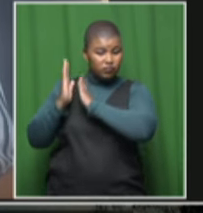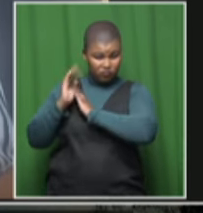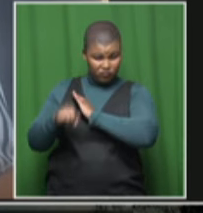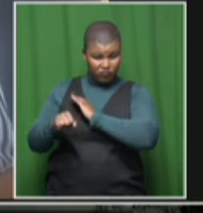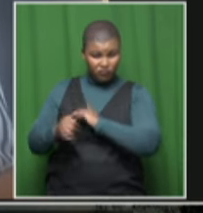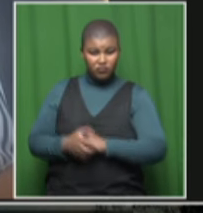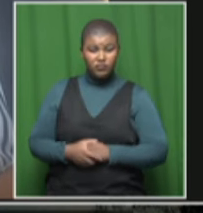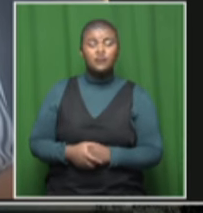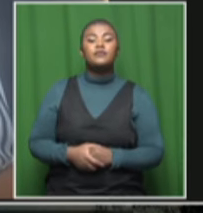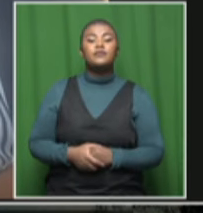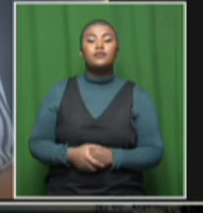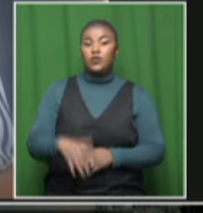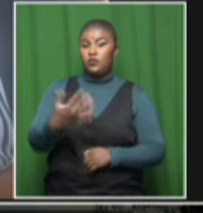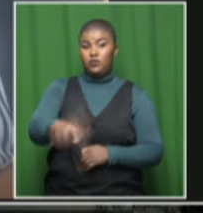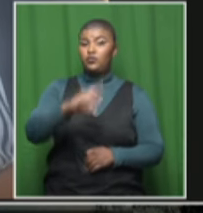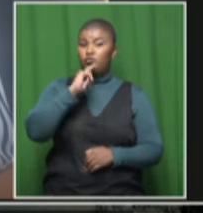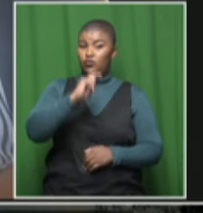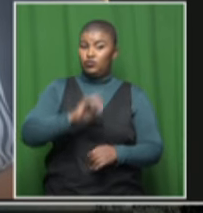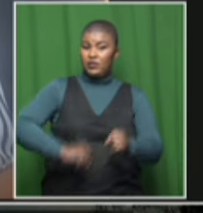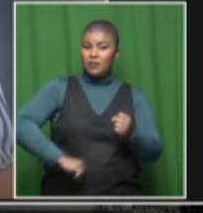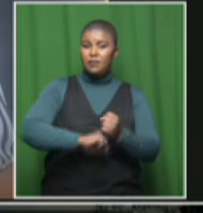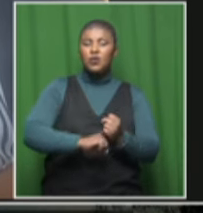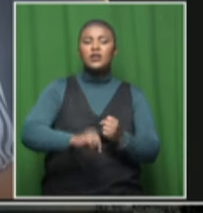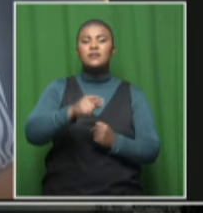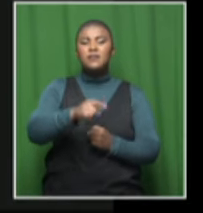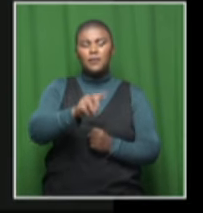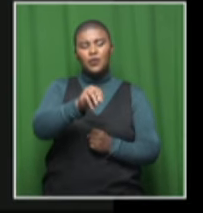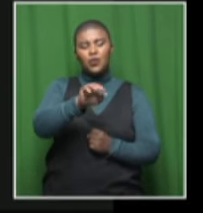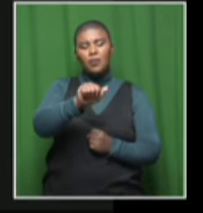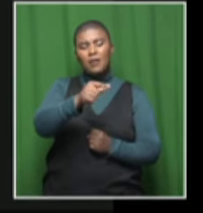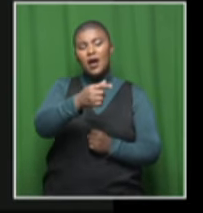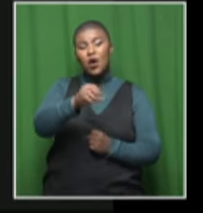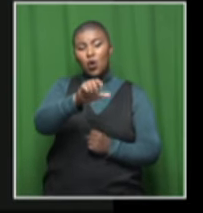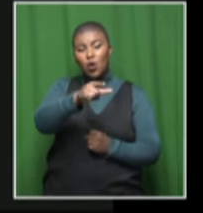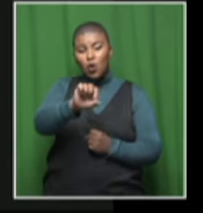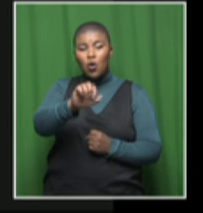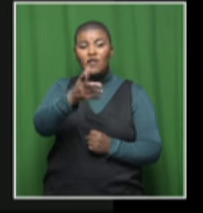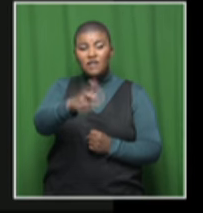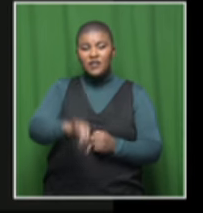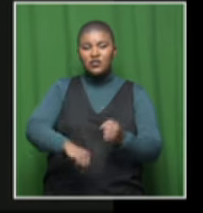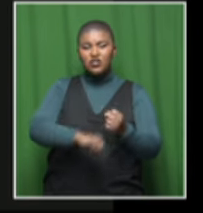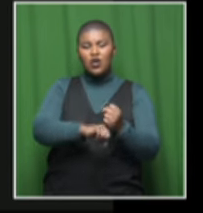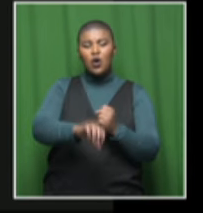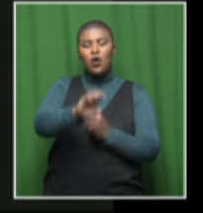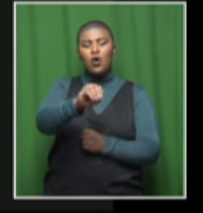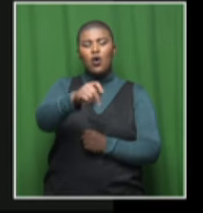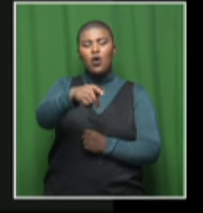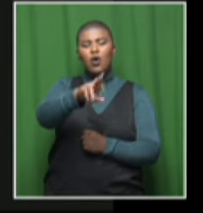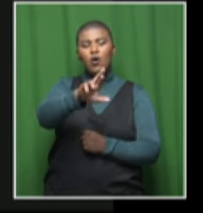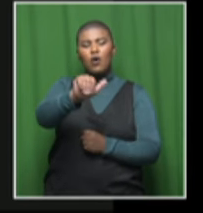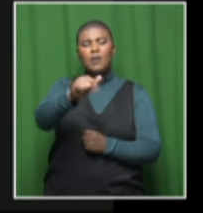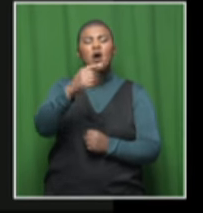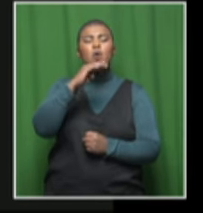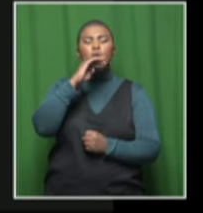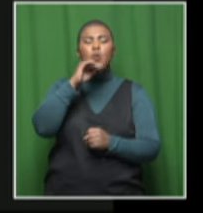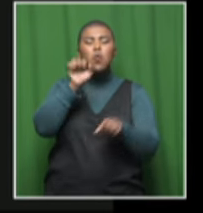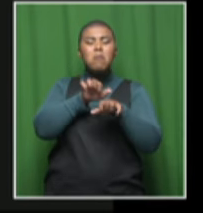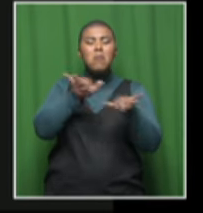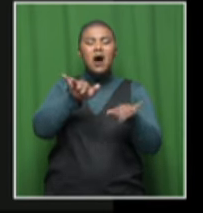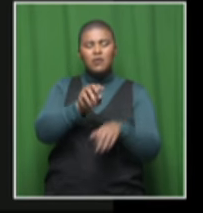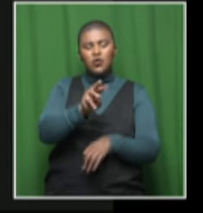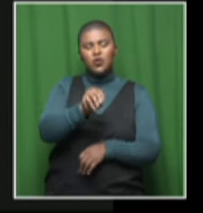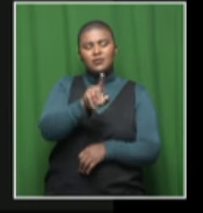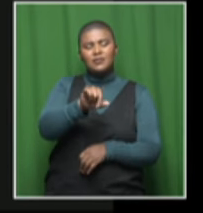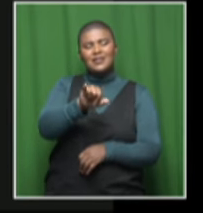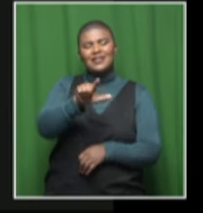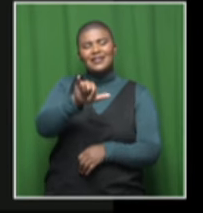Well, he did. He supported the opera Princess Magogo, which was composed by Professor Mzilikazi Khumalo, who has